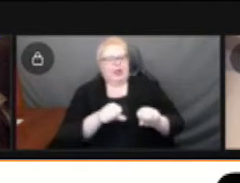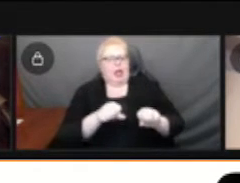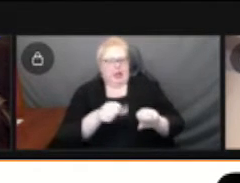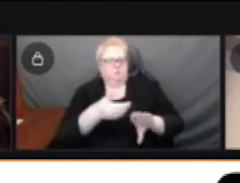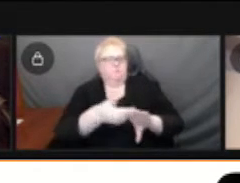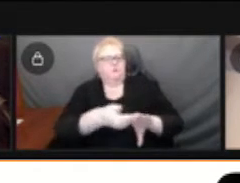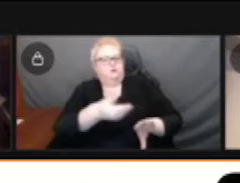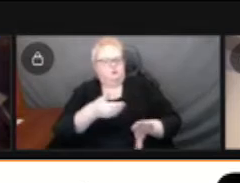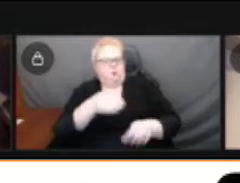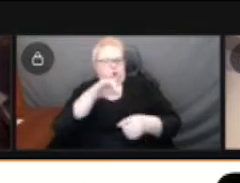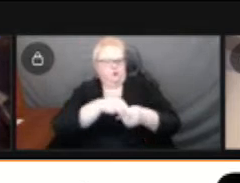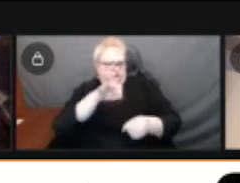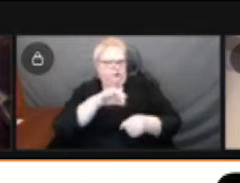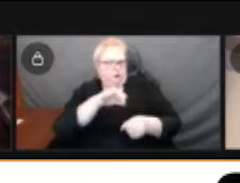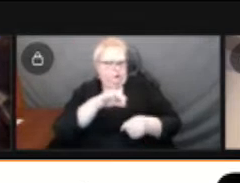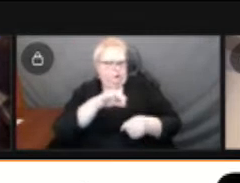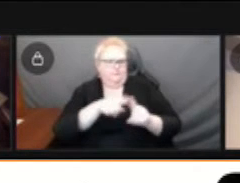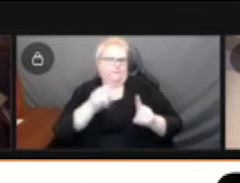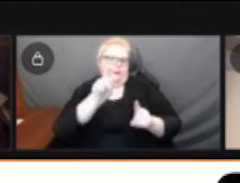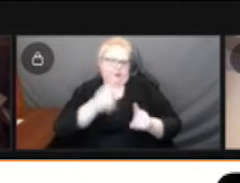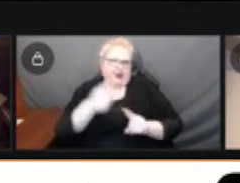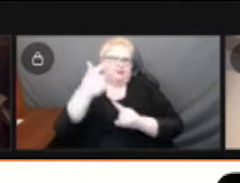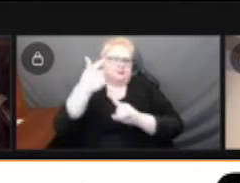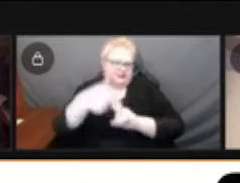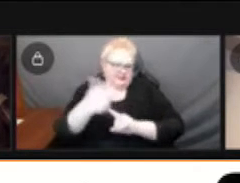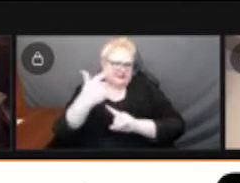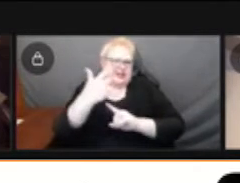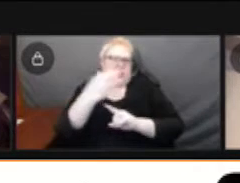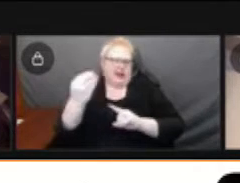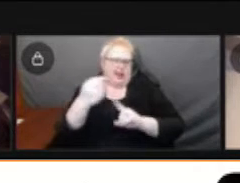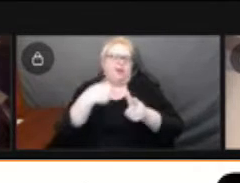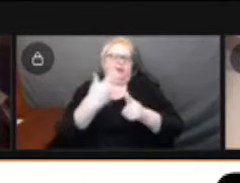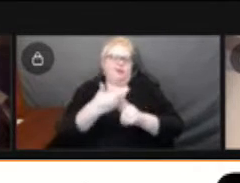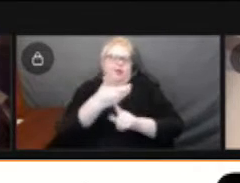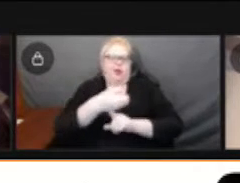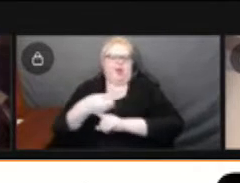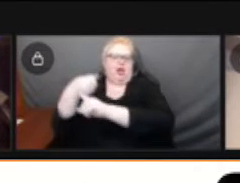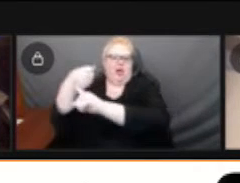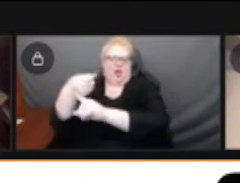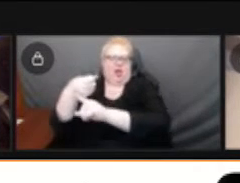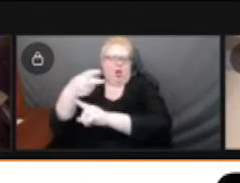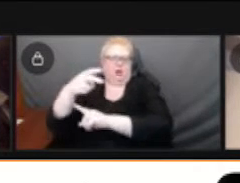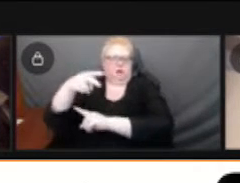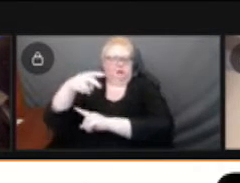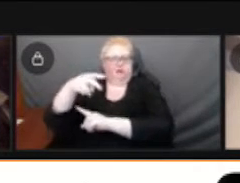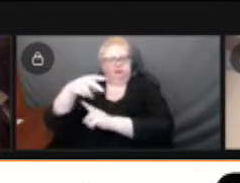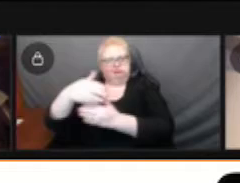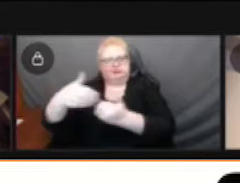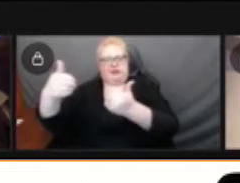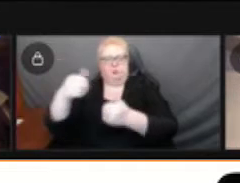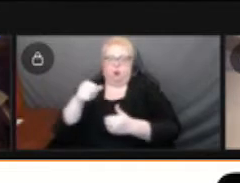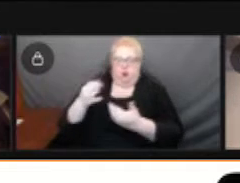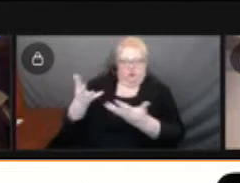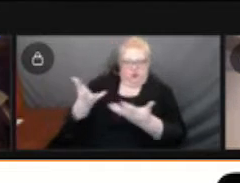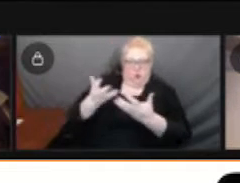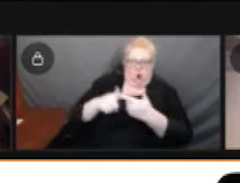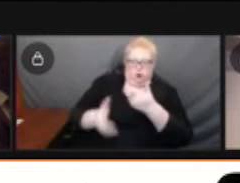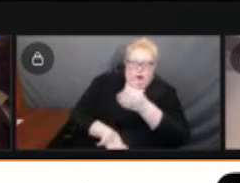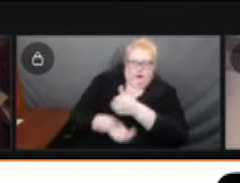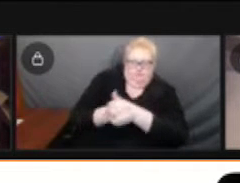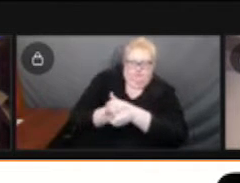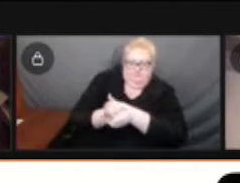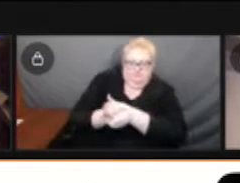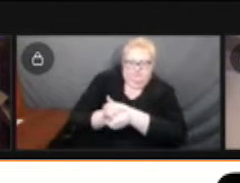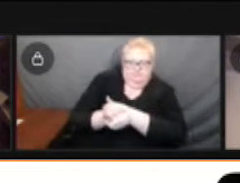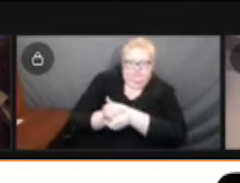but it would have to be seconded and then voted on separately. So if you would like to pursue an amendment to for